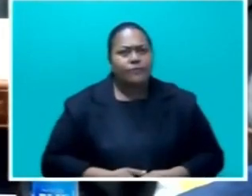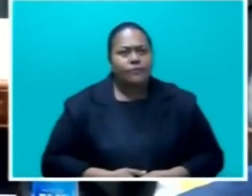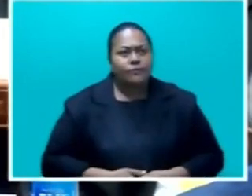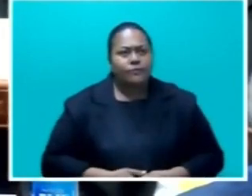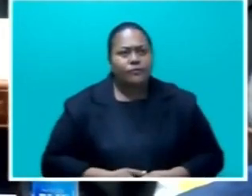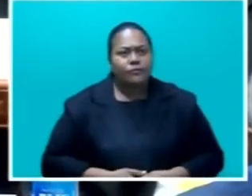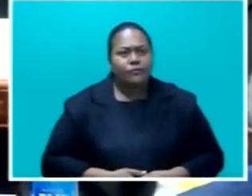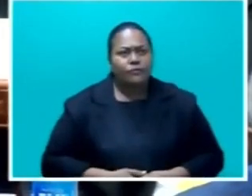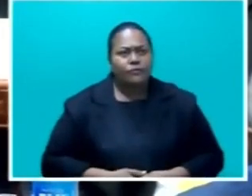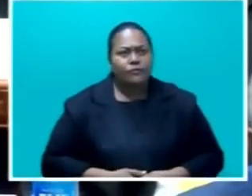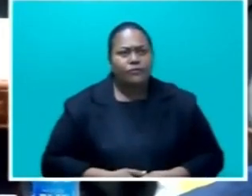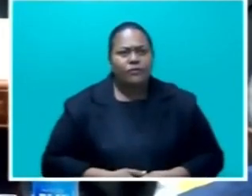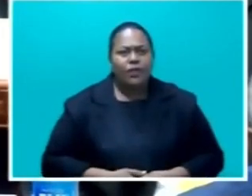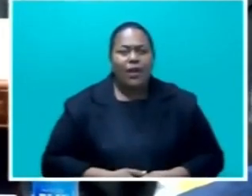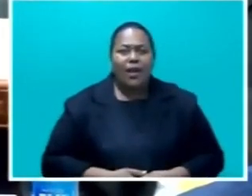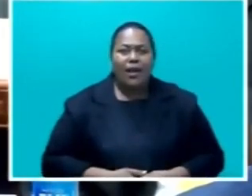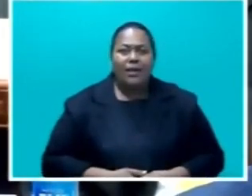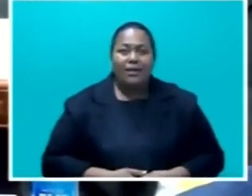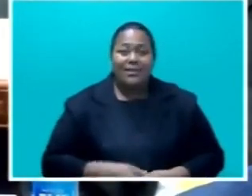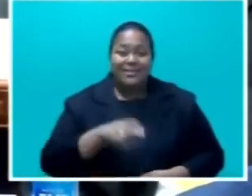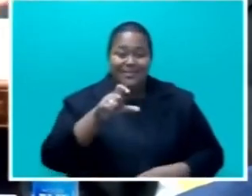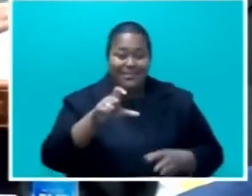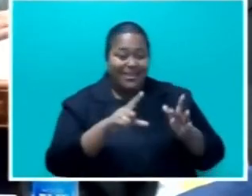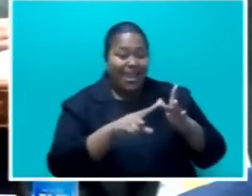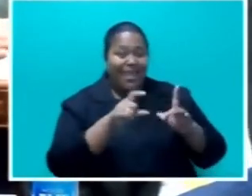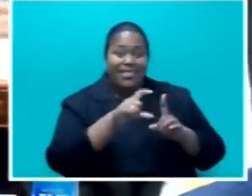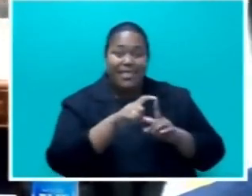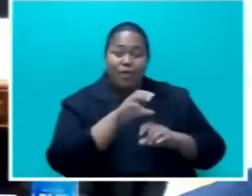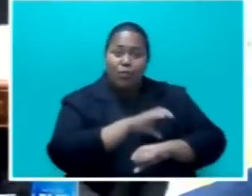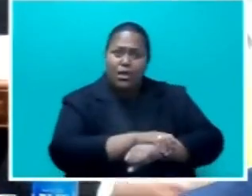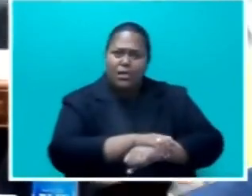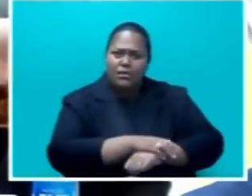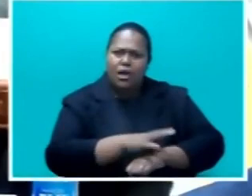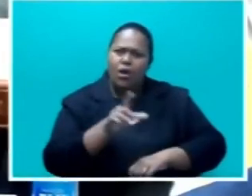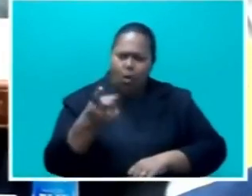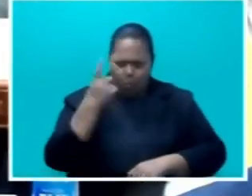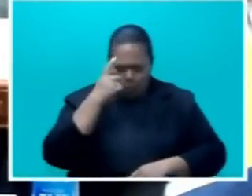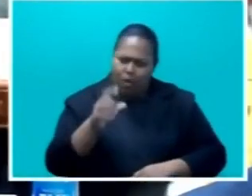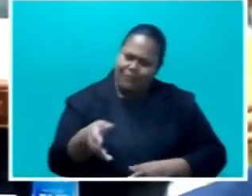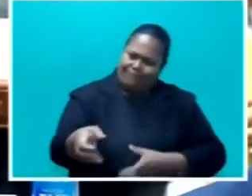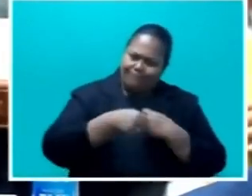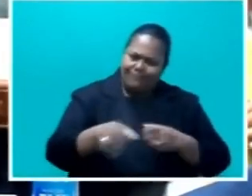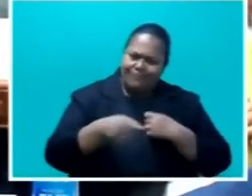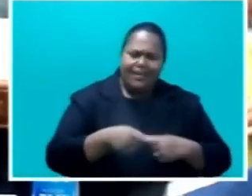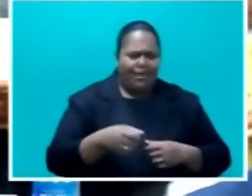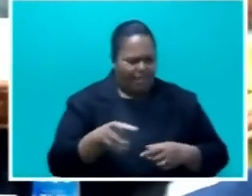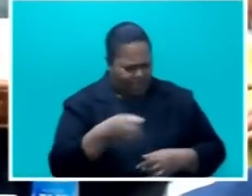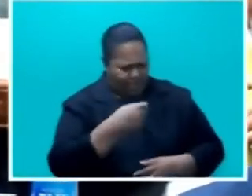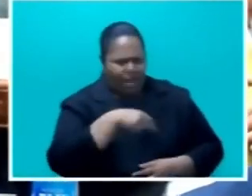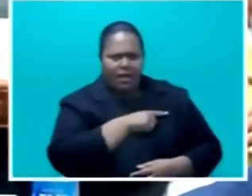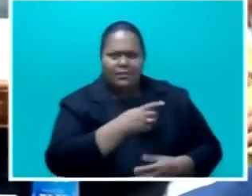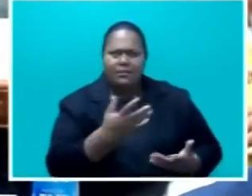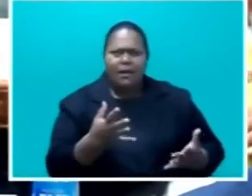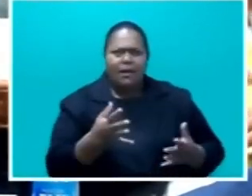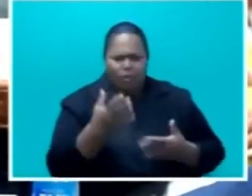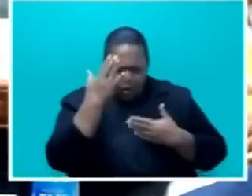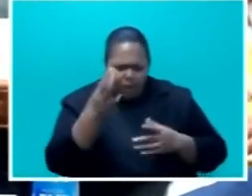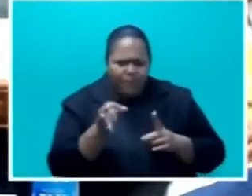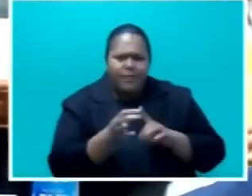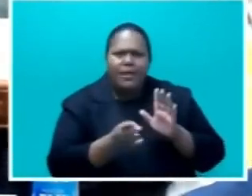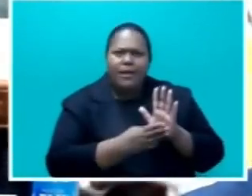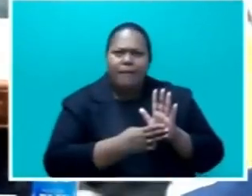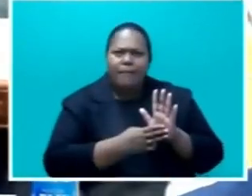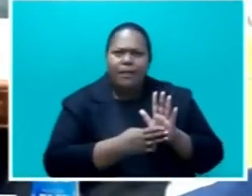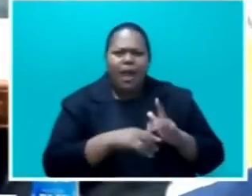up by the CID police for repeated questioning. The Honourable Prime Minister was taken in as well